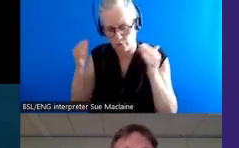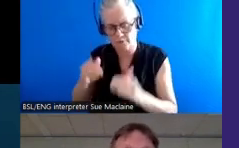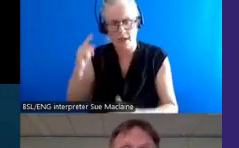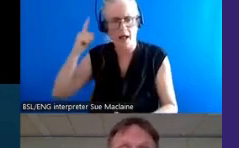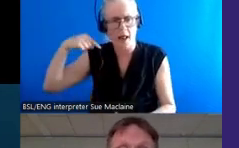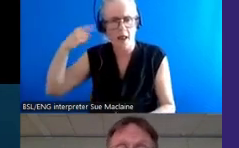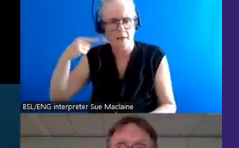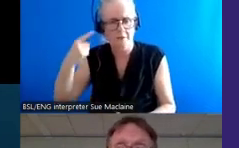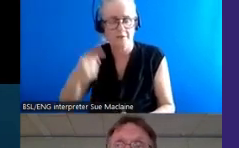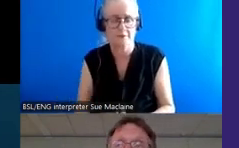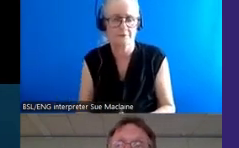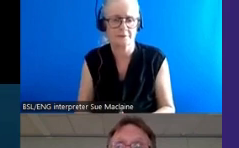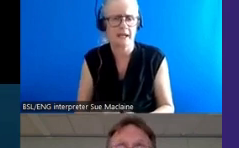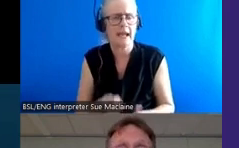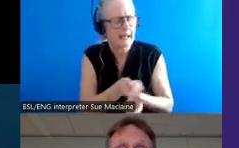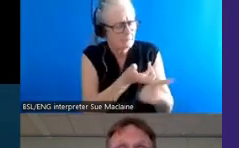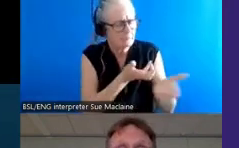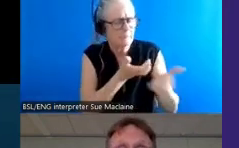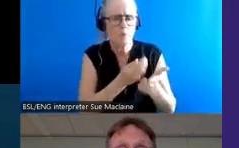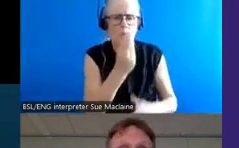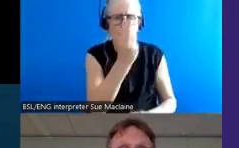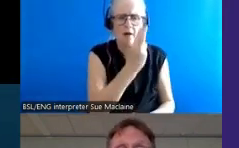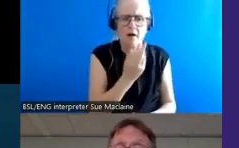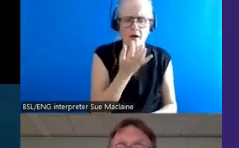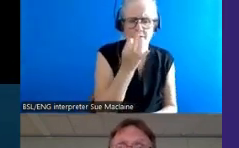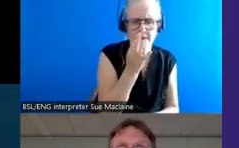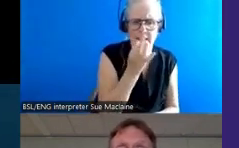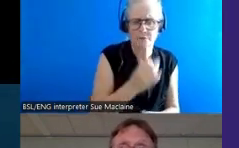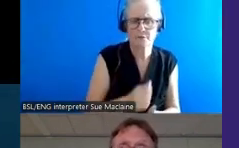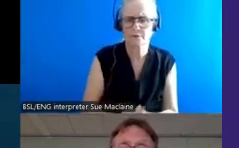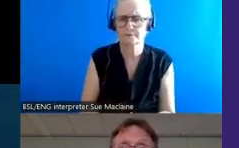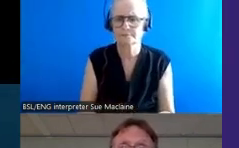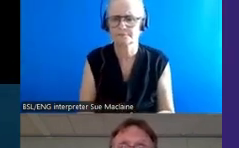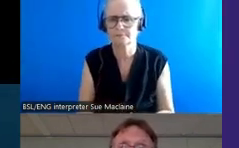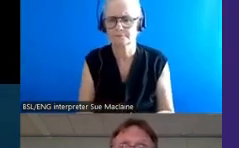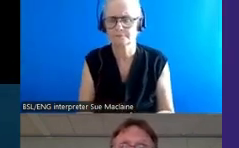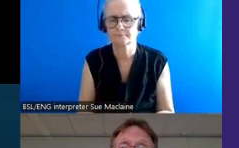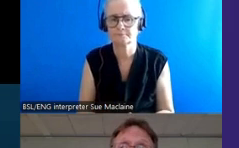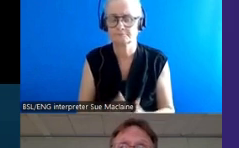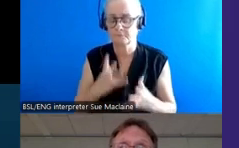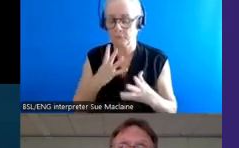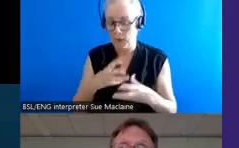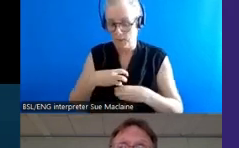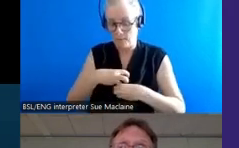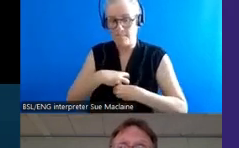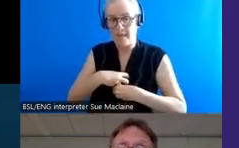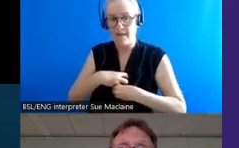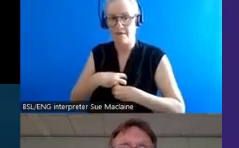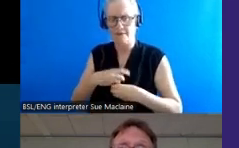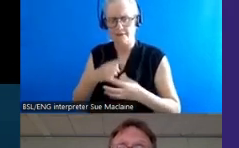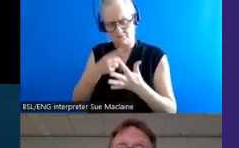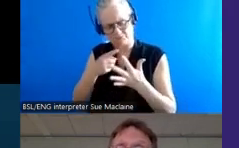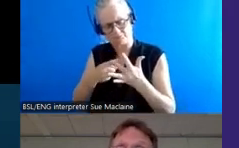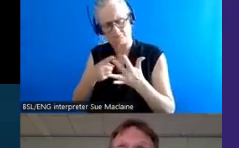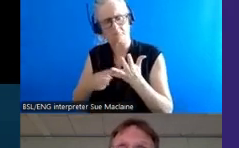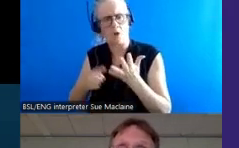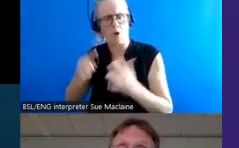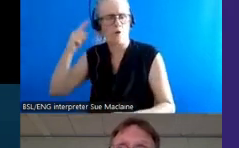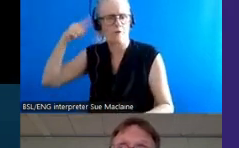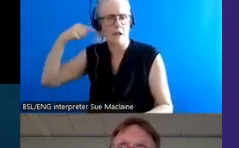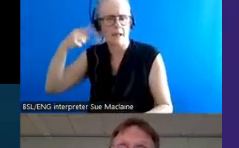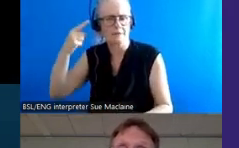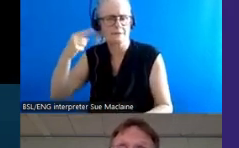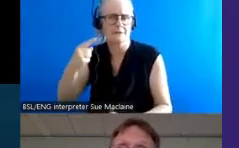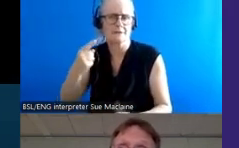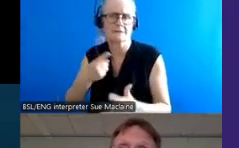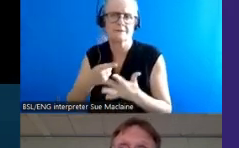support and promote arts and culture. And the Mayor of London has done this, all the mayors of London have done this in various ways, from things like